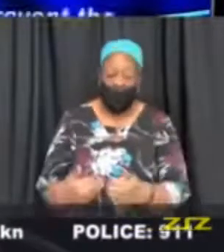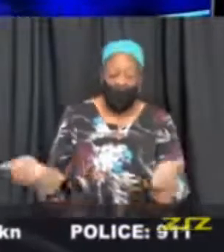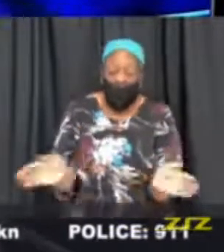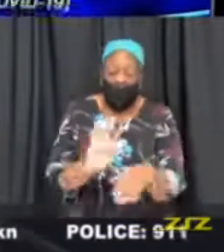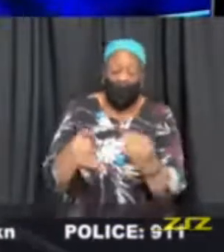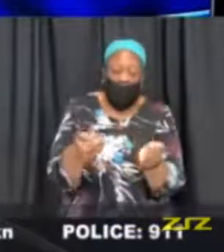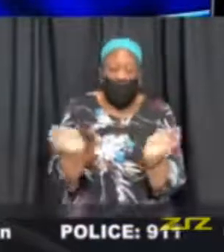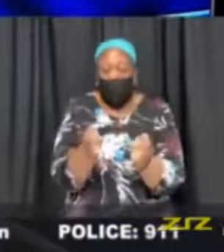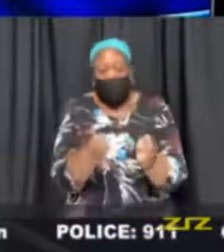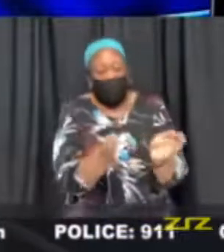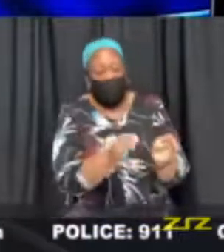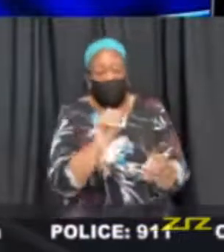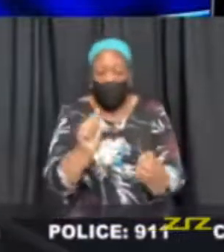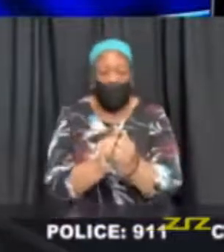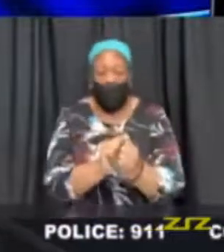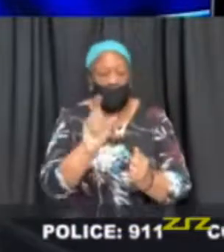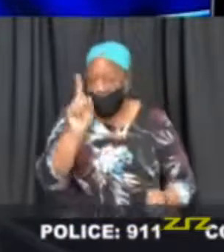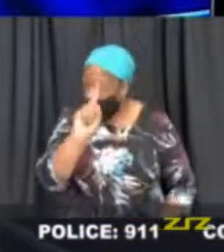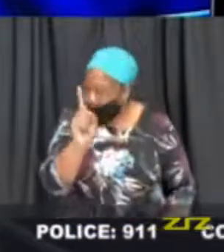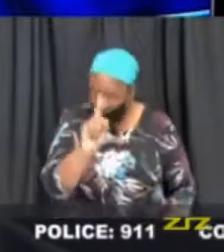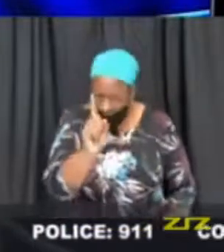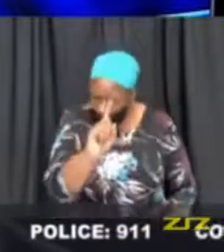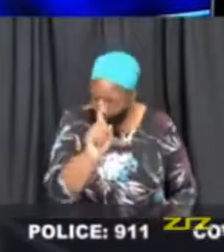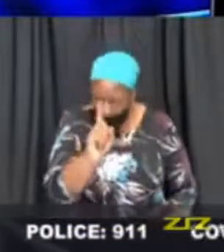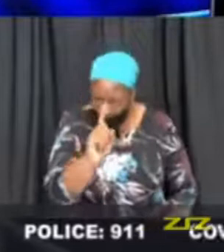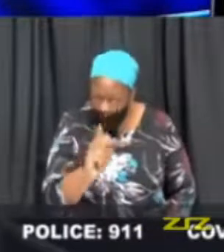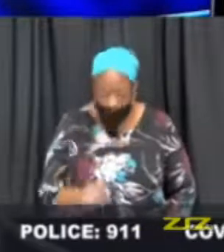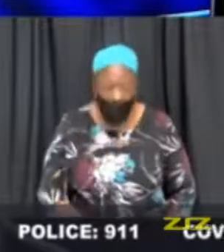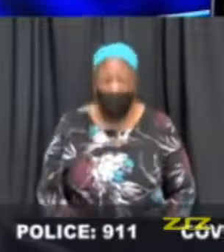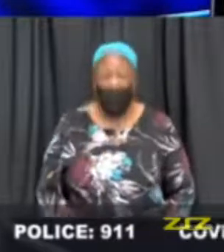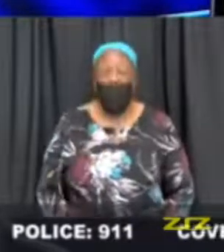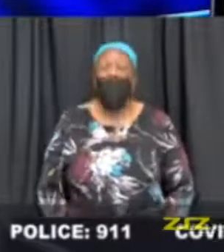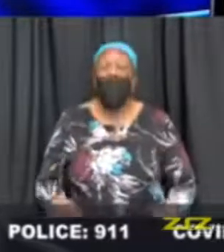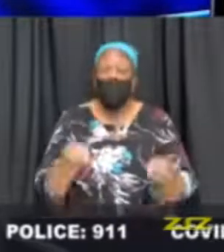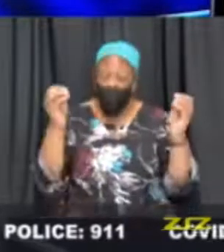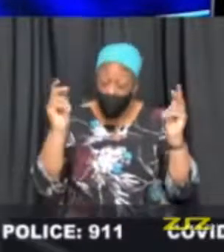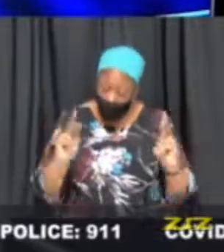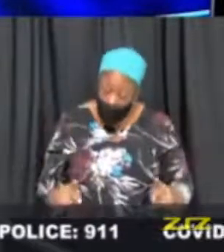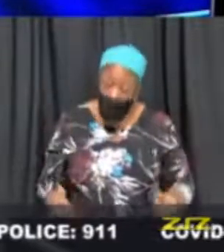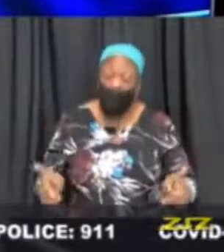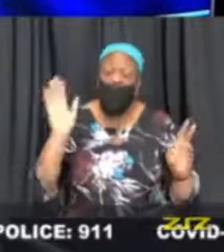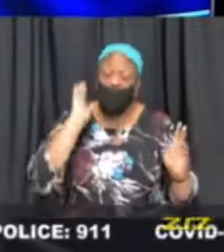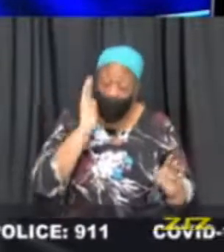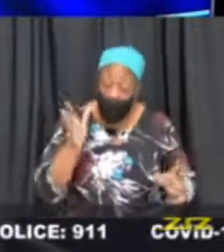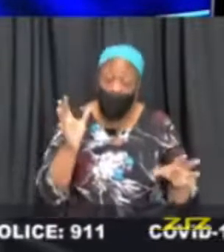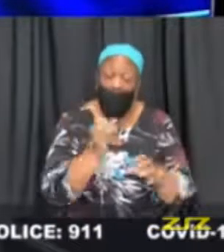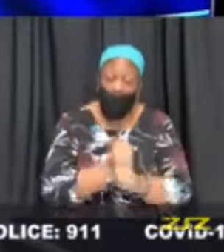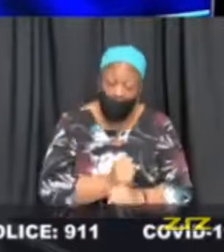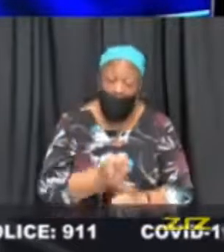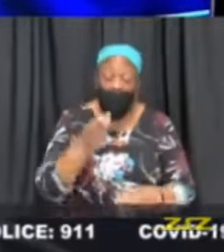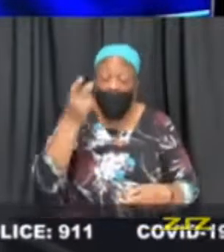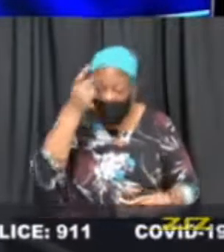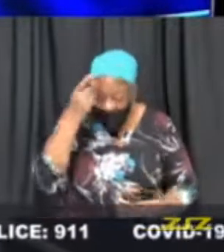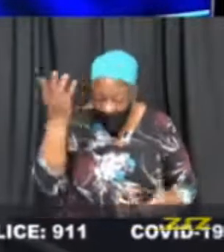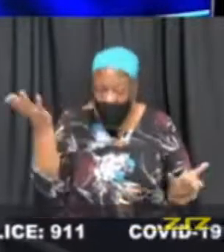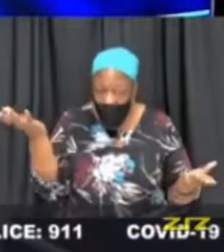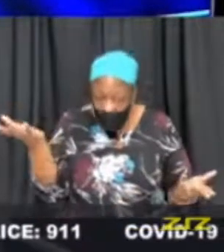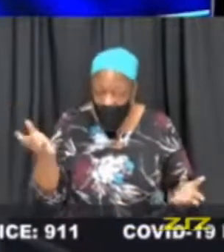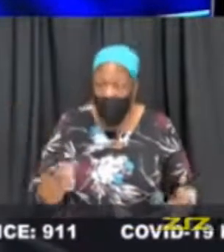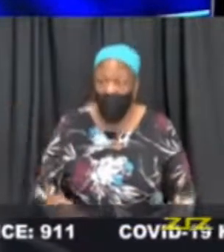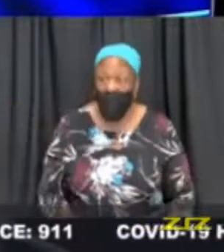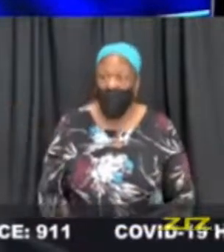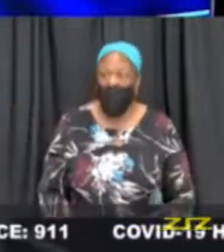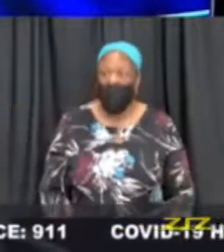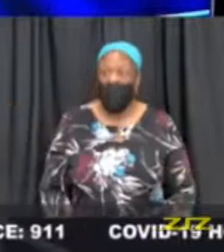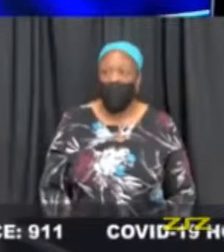and they can start clusters and they can start spread. We, however, are reassured that countries like the UK, that have